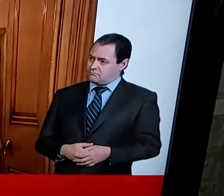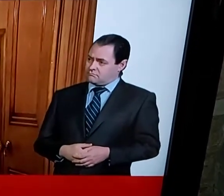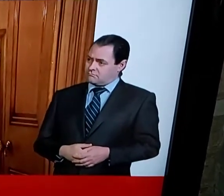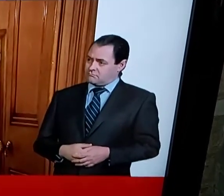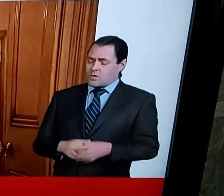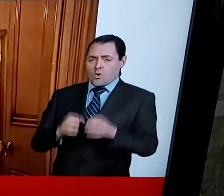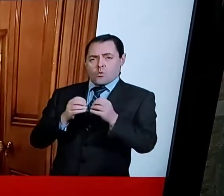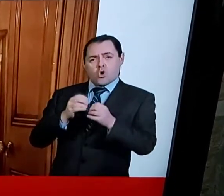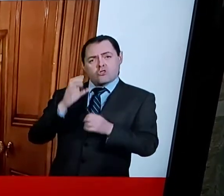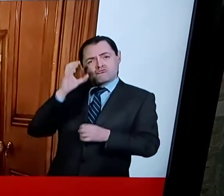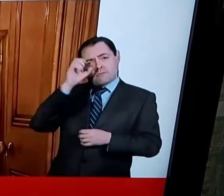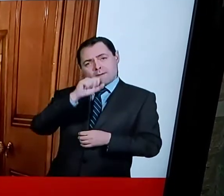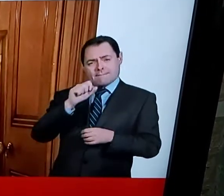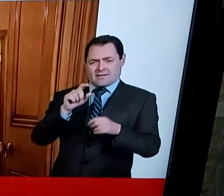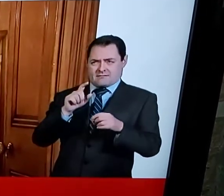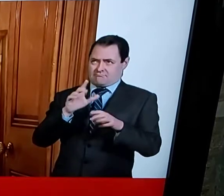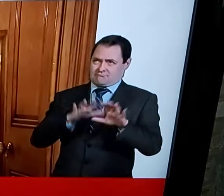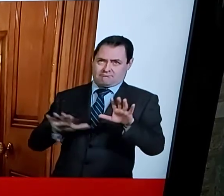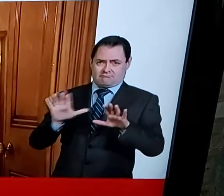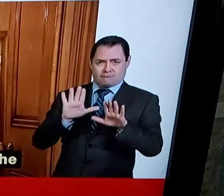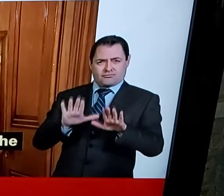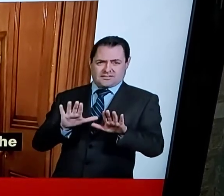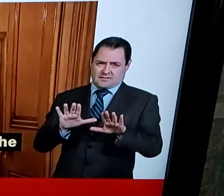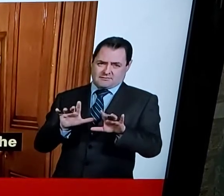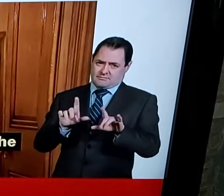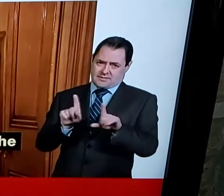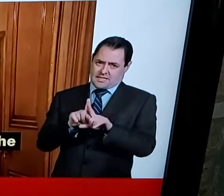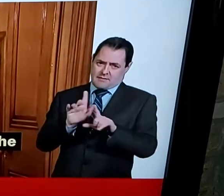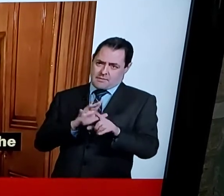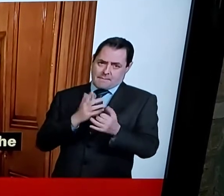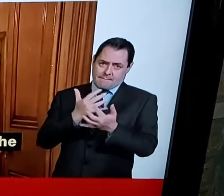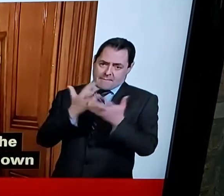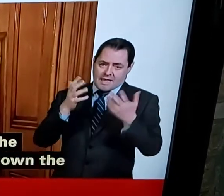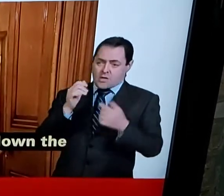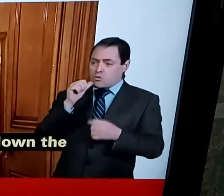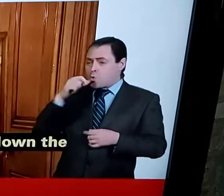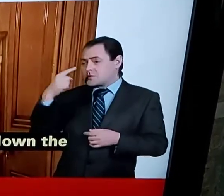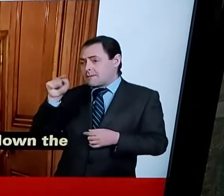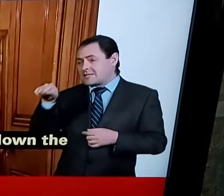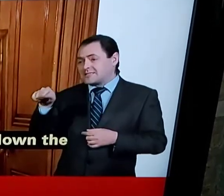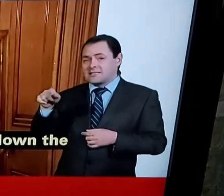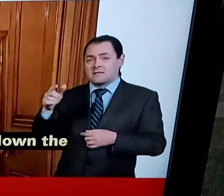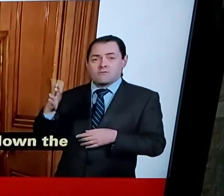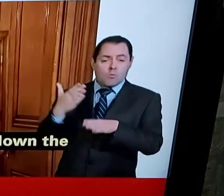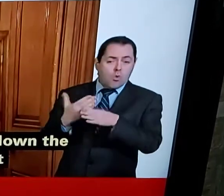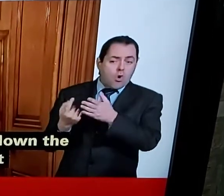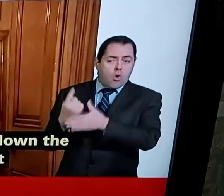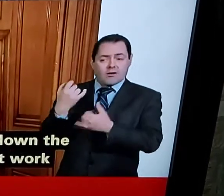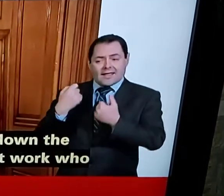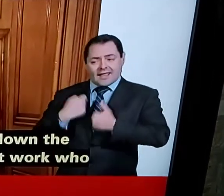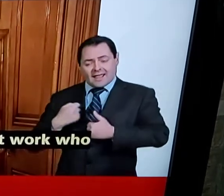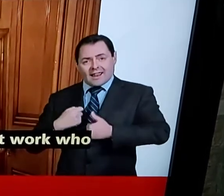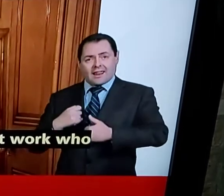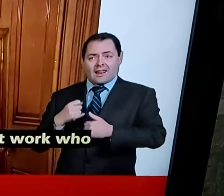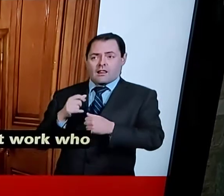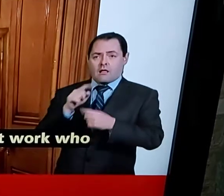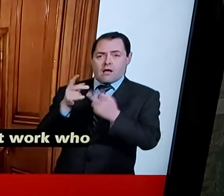many people up and down the country who know someone at work who's fallen ill with the coronavirus, it comes as a shock to all of